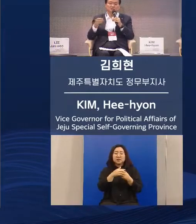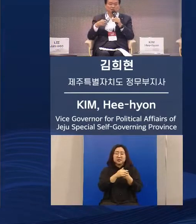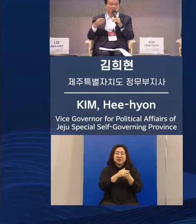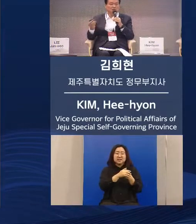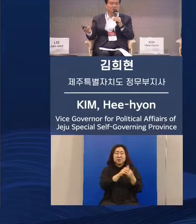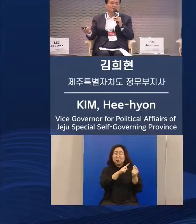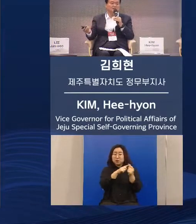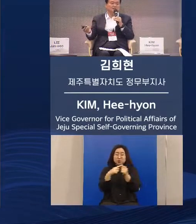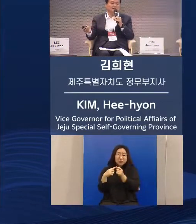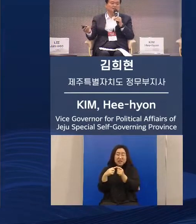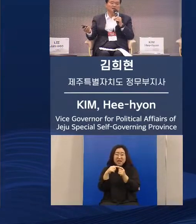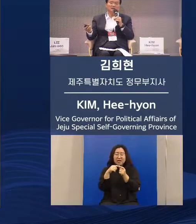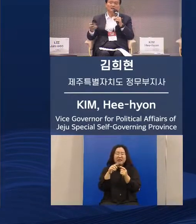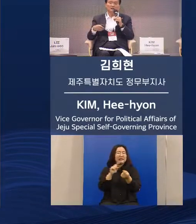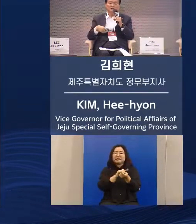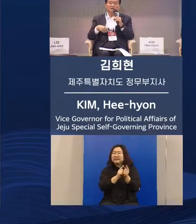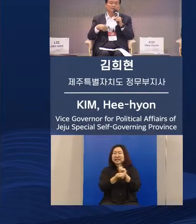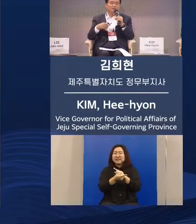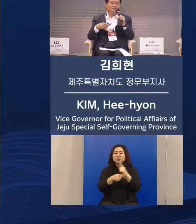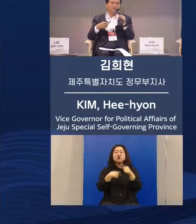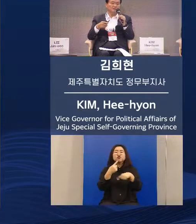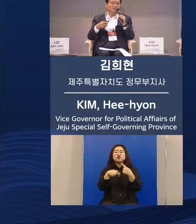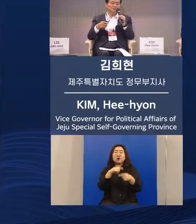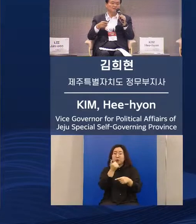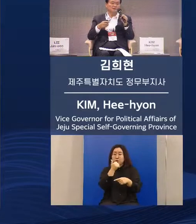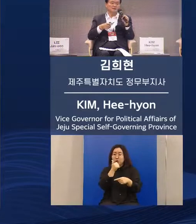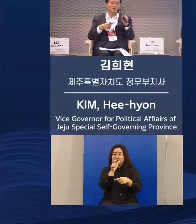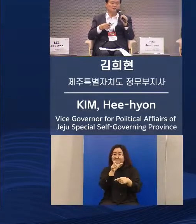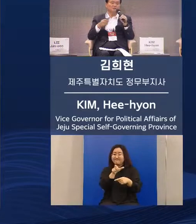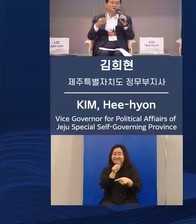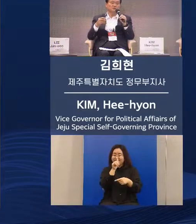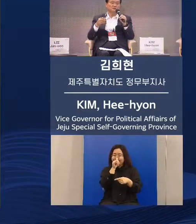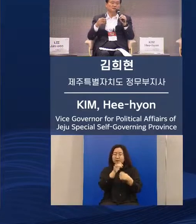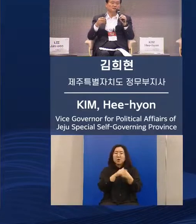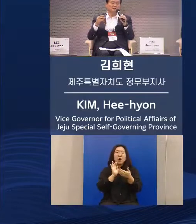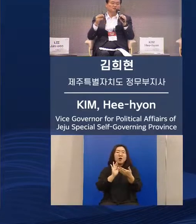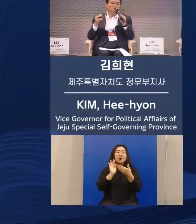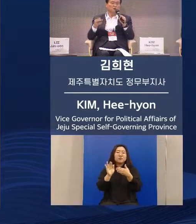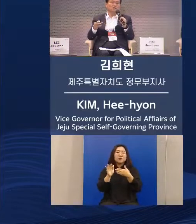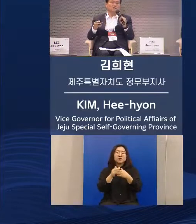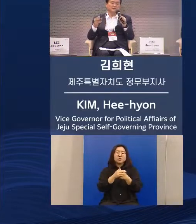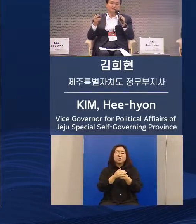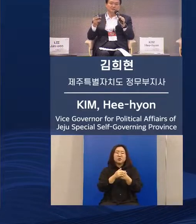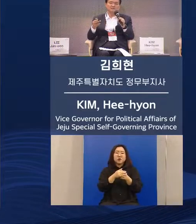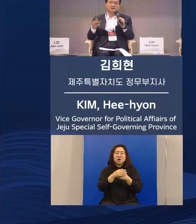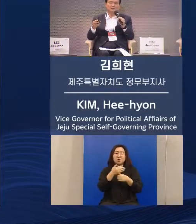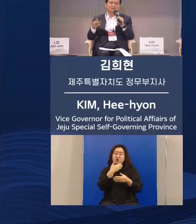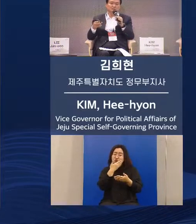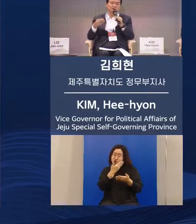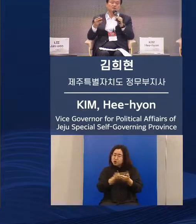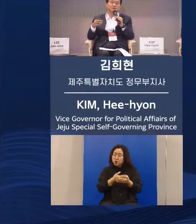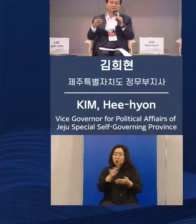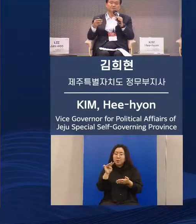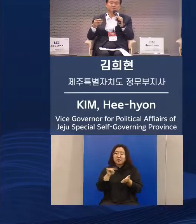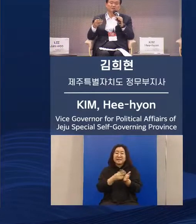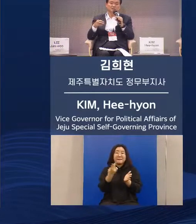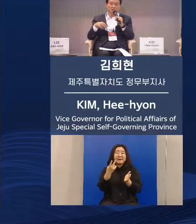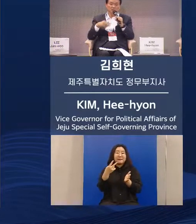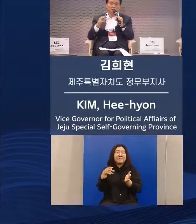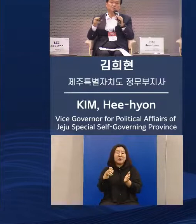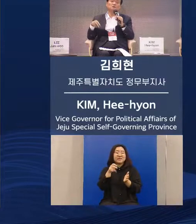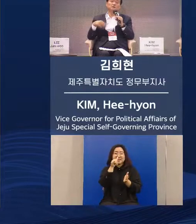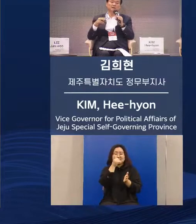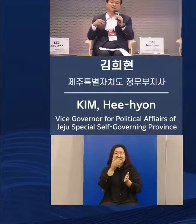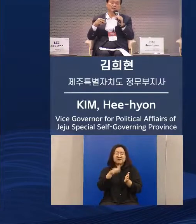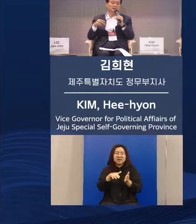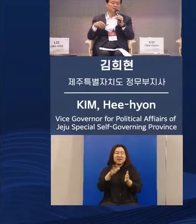see some information with sign language interpretation service on it. So